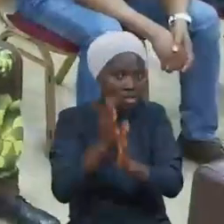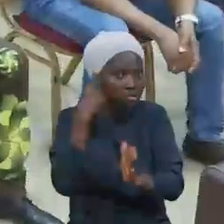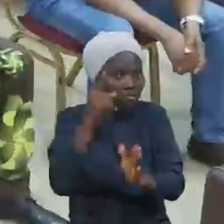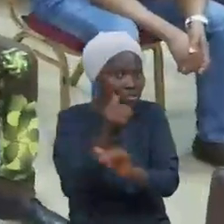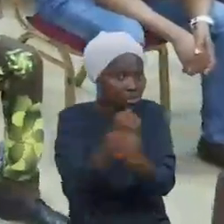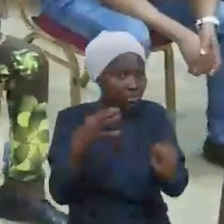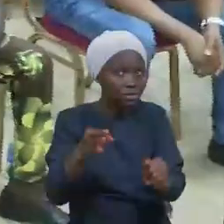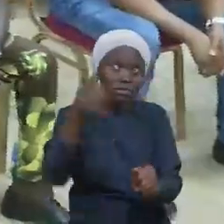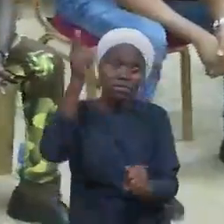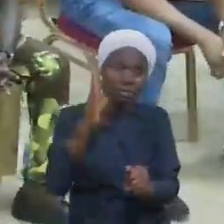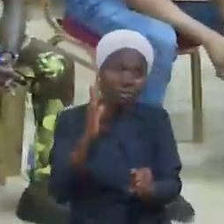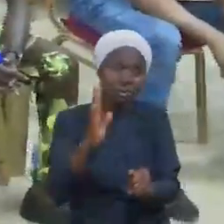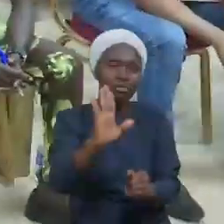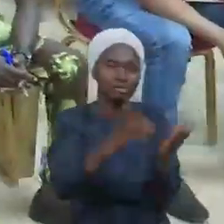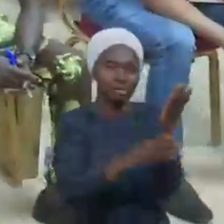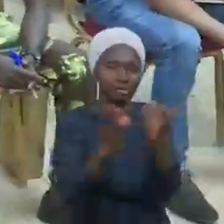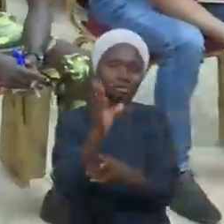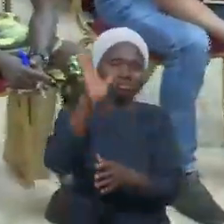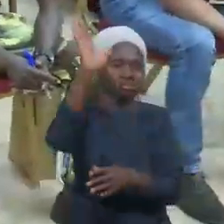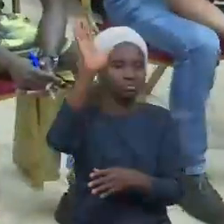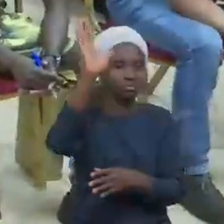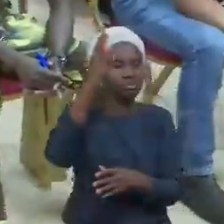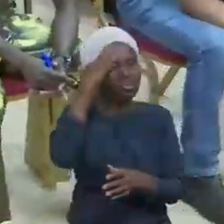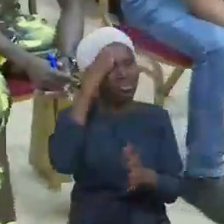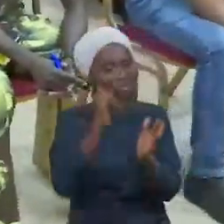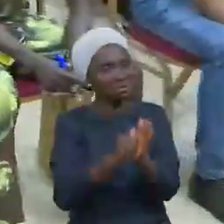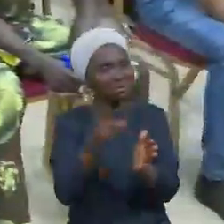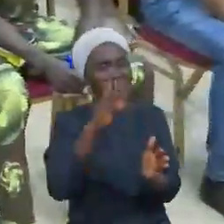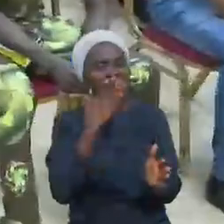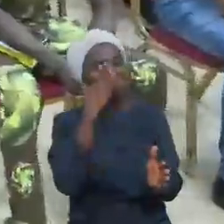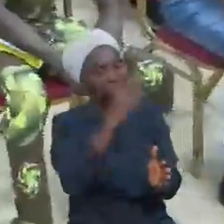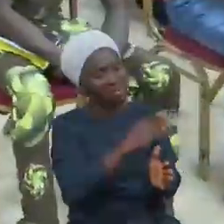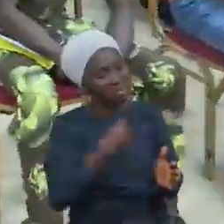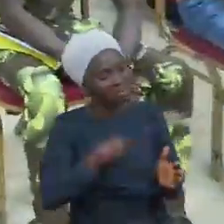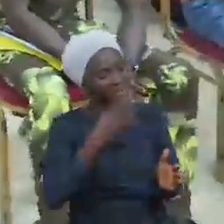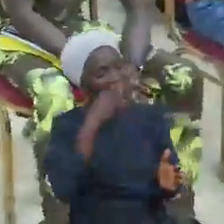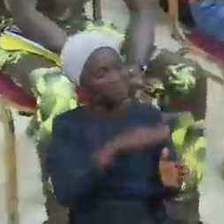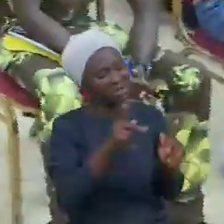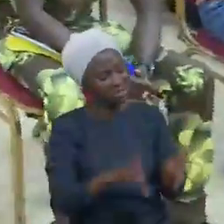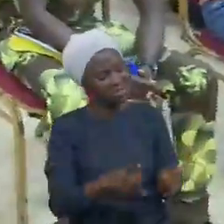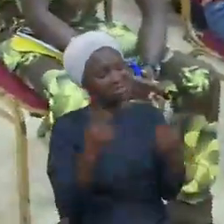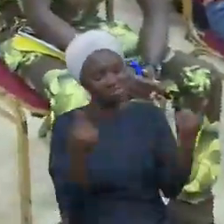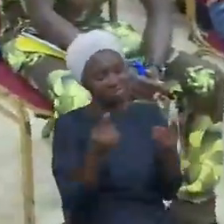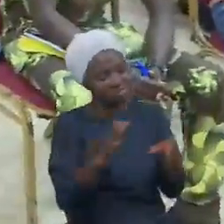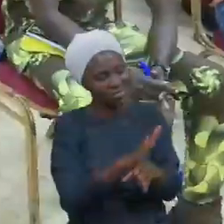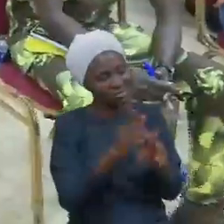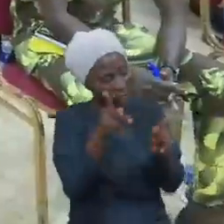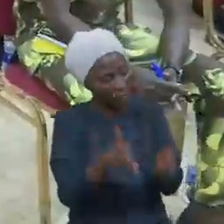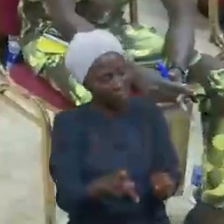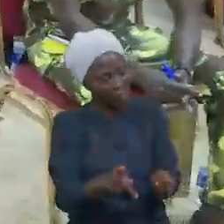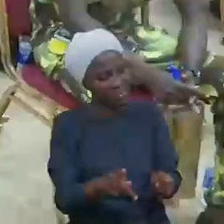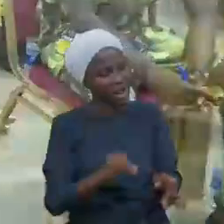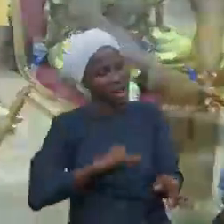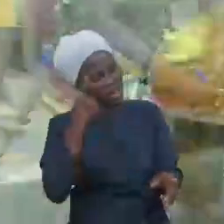hand. I have no merit. I'm a bad person. I'm a sinful person. I think, I used to think I was